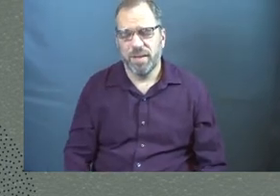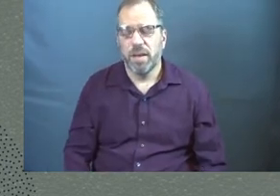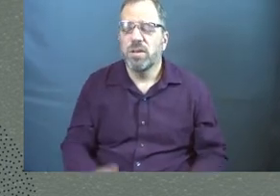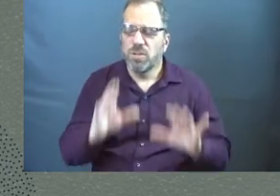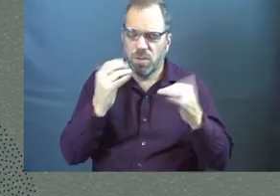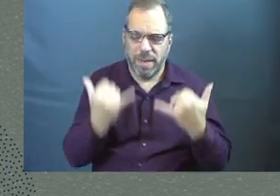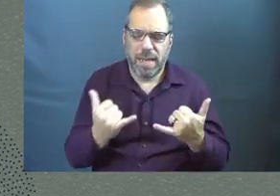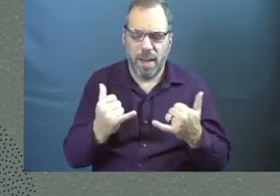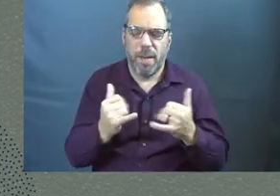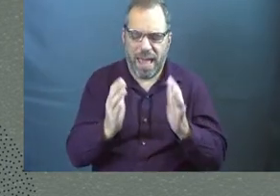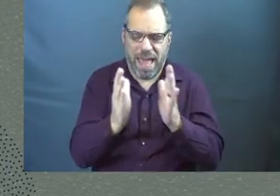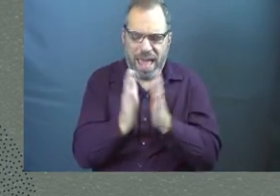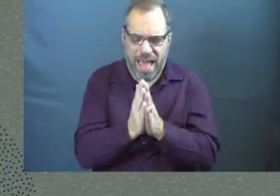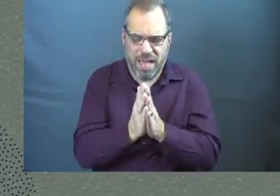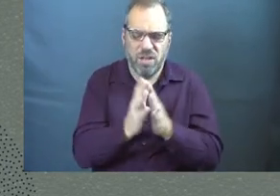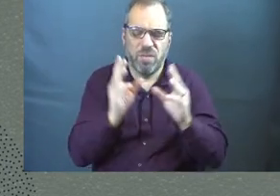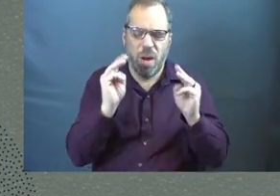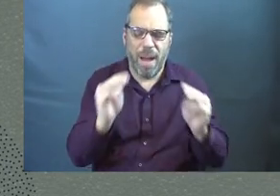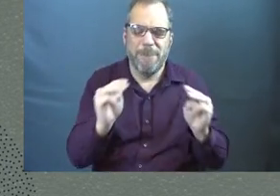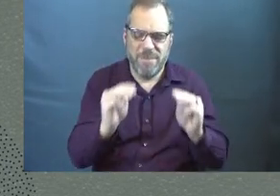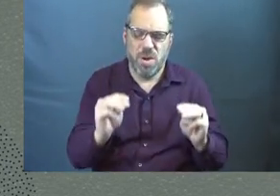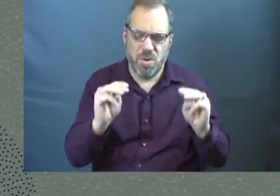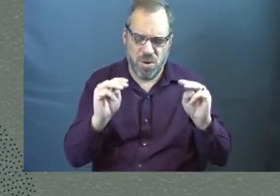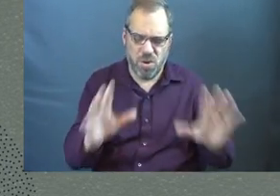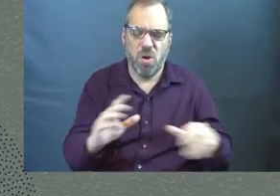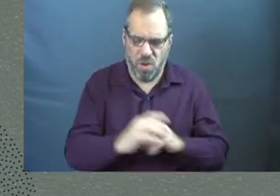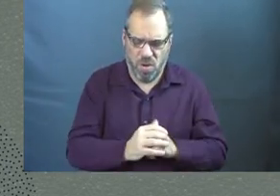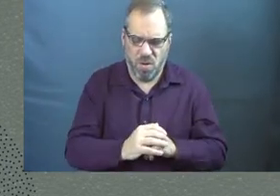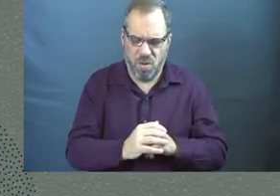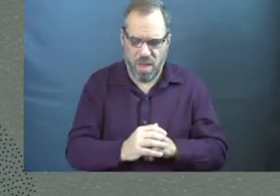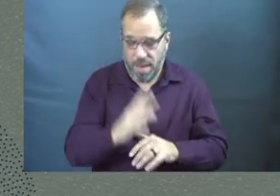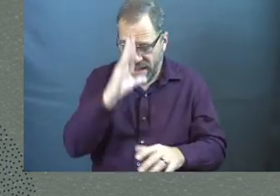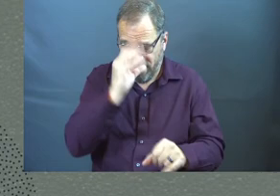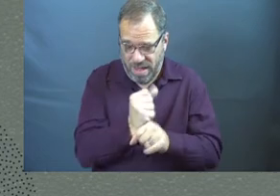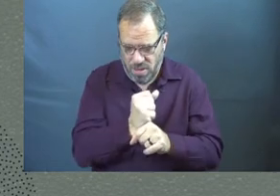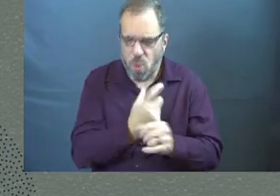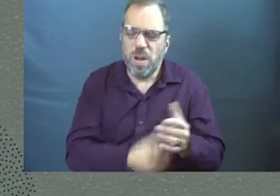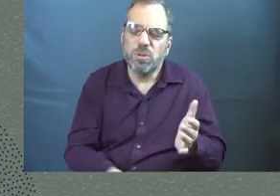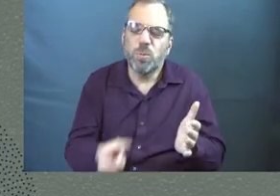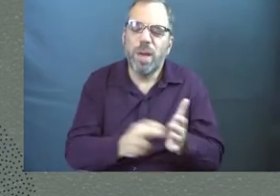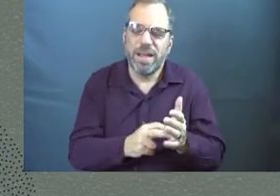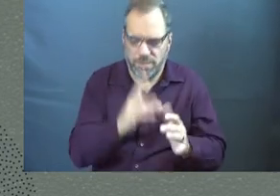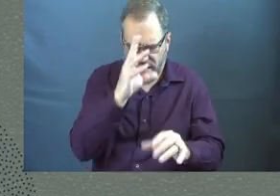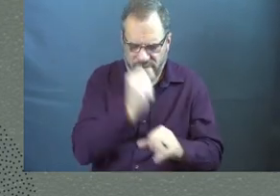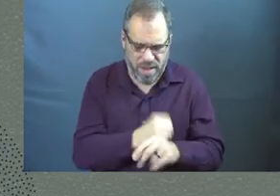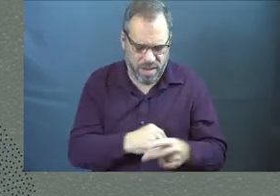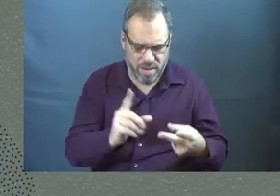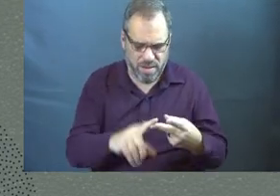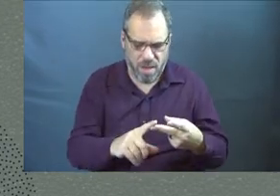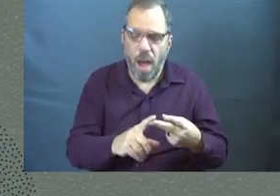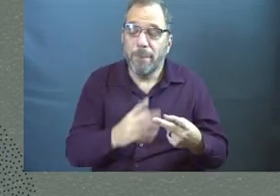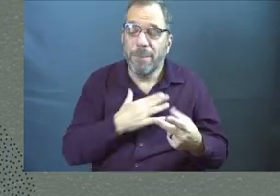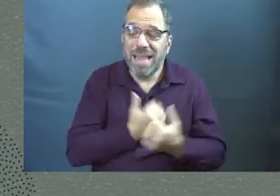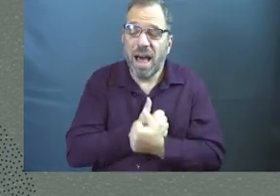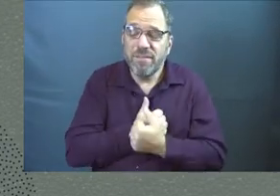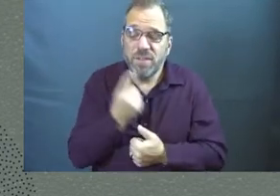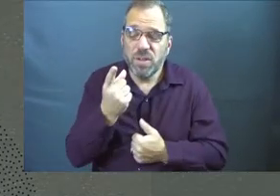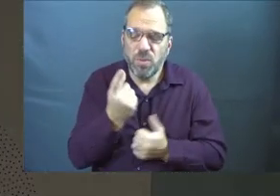And so right now, Lord, we ask for a miracle. Resurrect our faith. Resurrect our love for